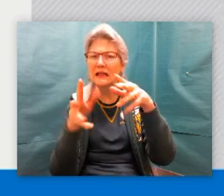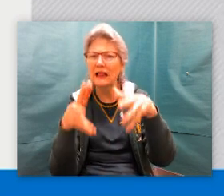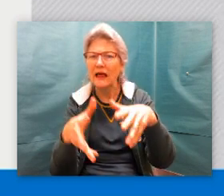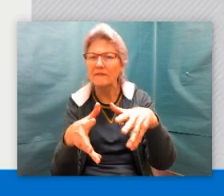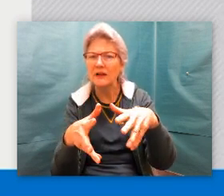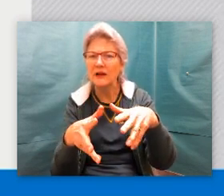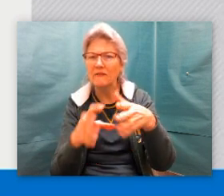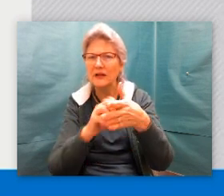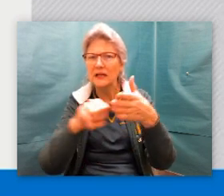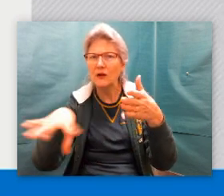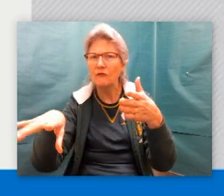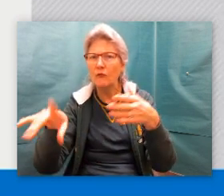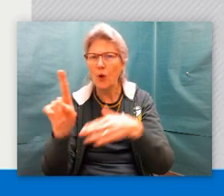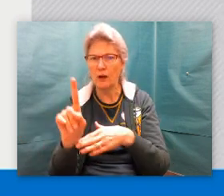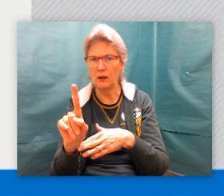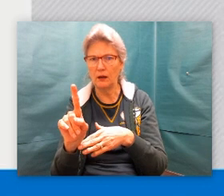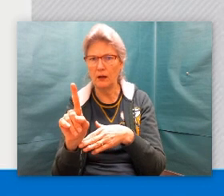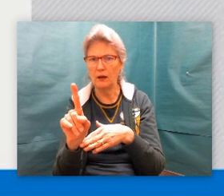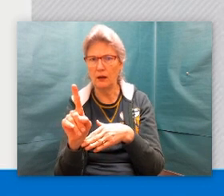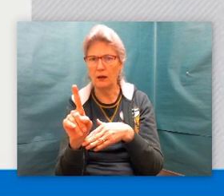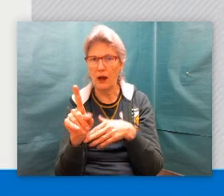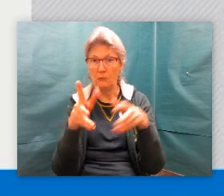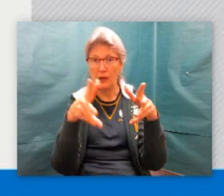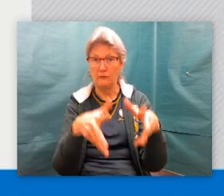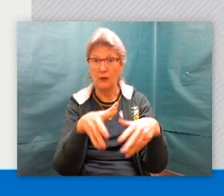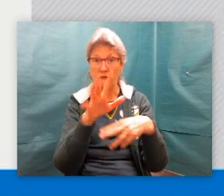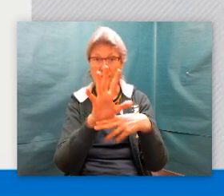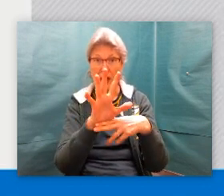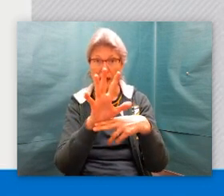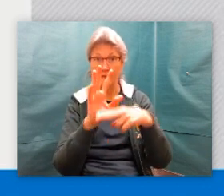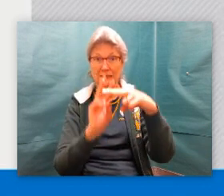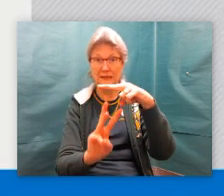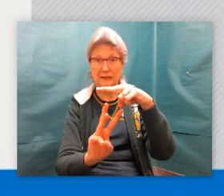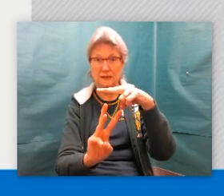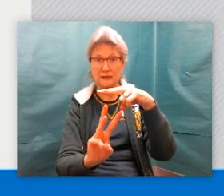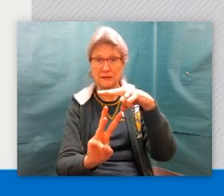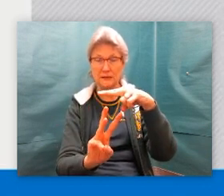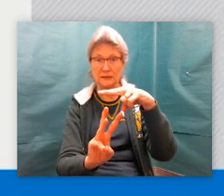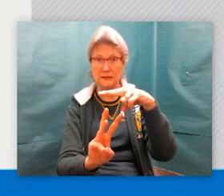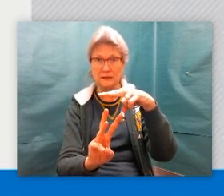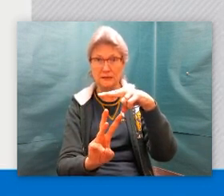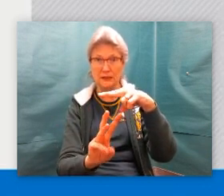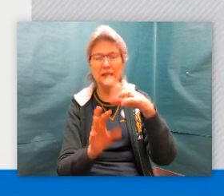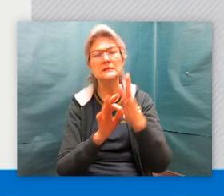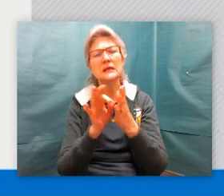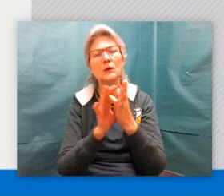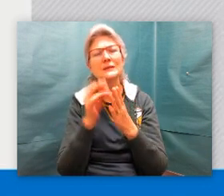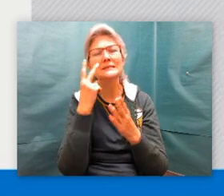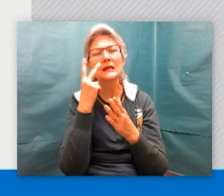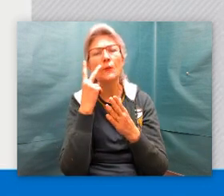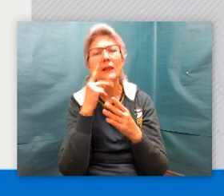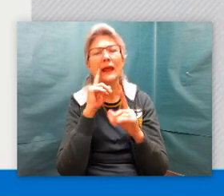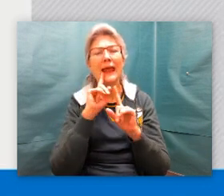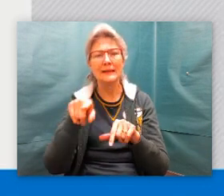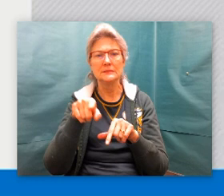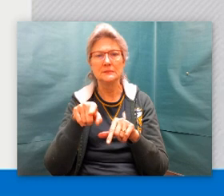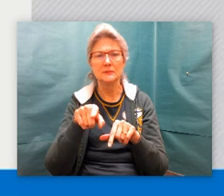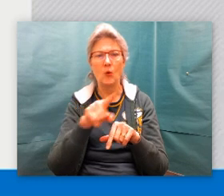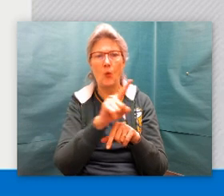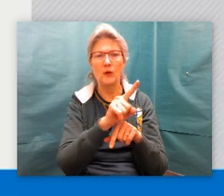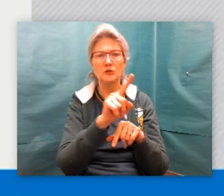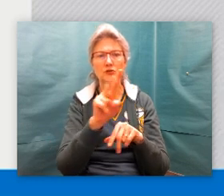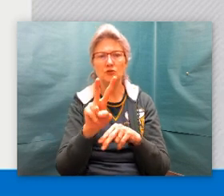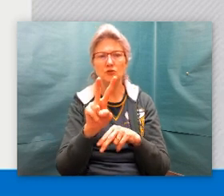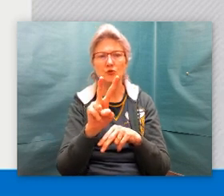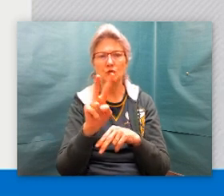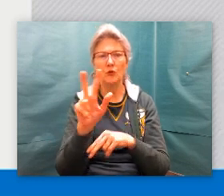if I just get rid of 1? Well, I'm left with 5/6. So let's count up to see what our answer is. It's going to be